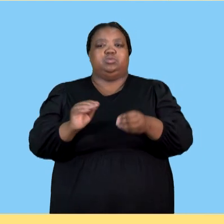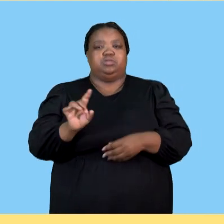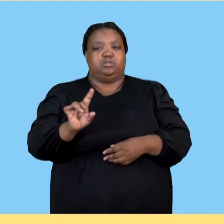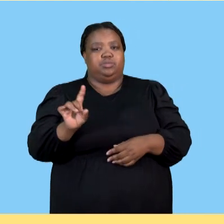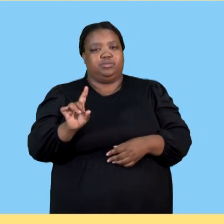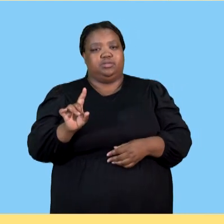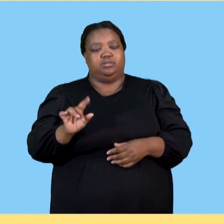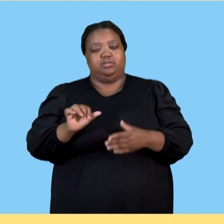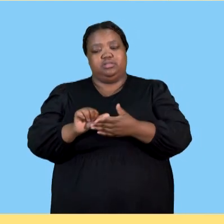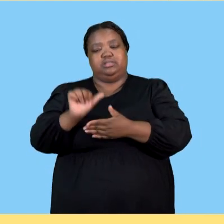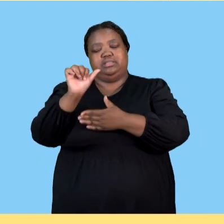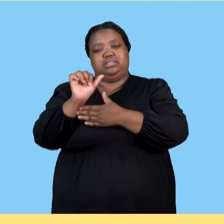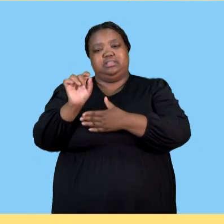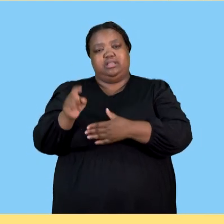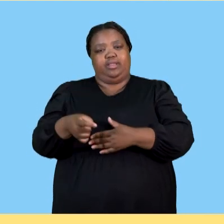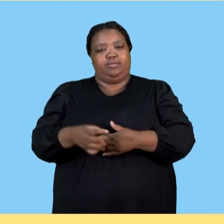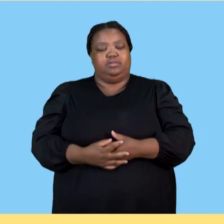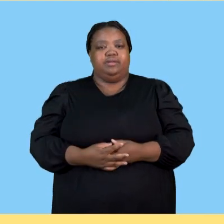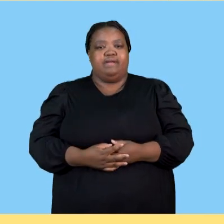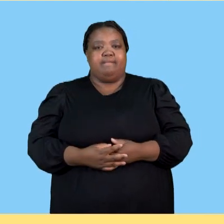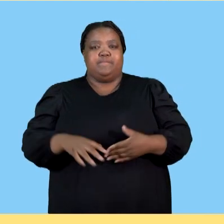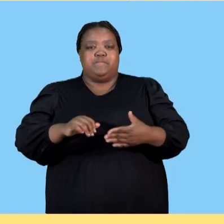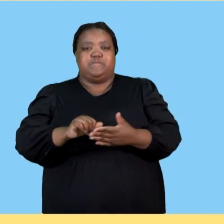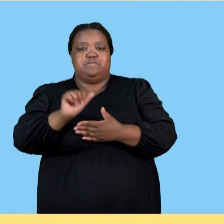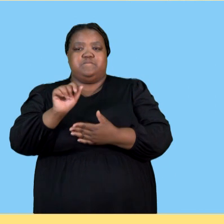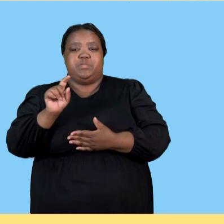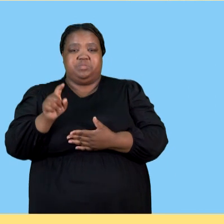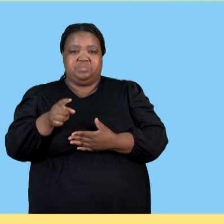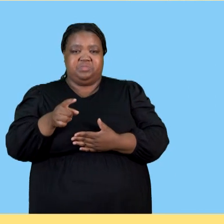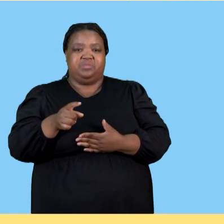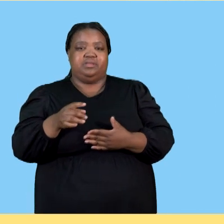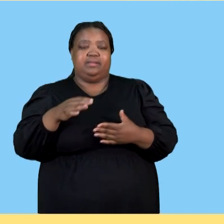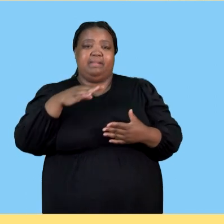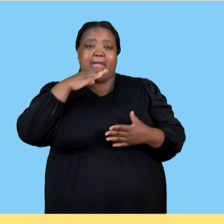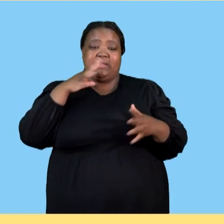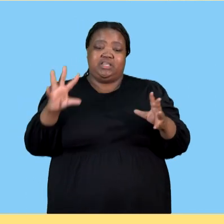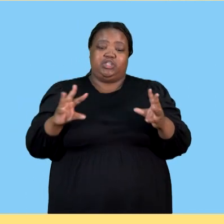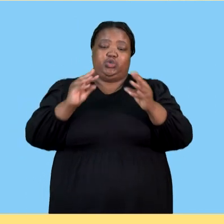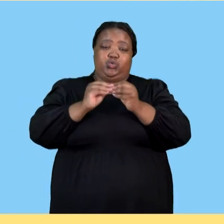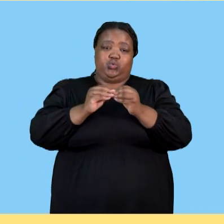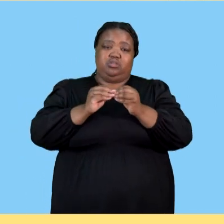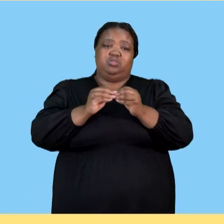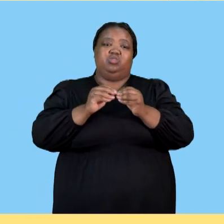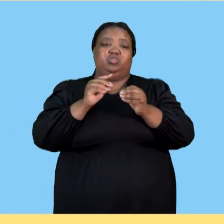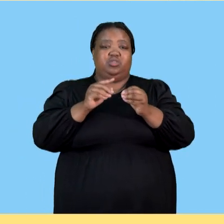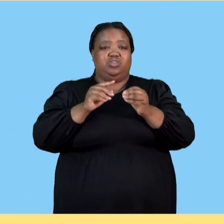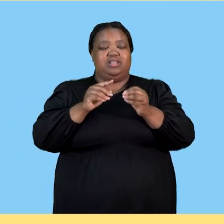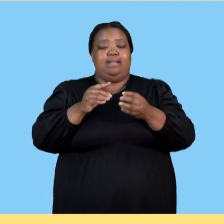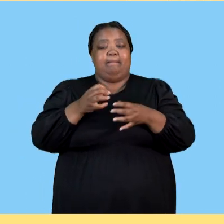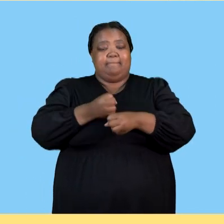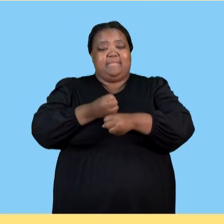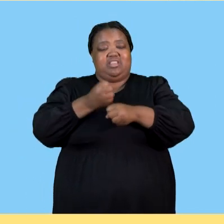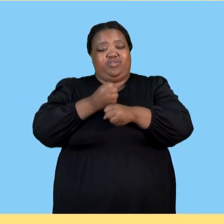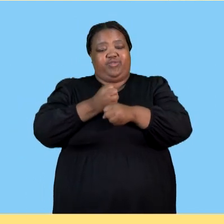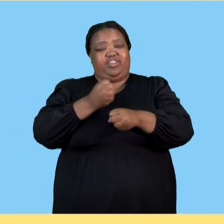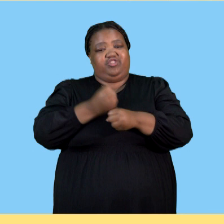will give you 16,000. 16,000 therefore becomes my total manufacturing